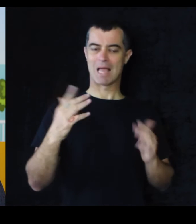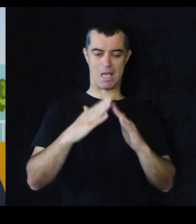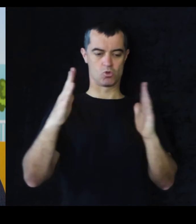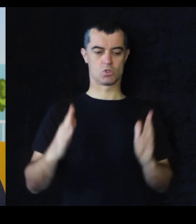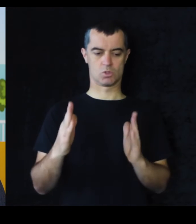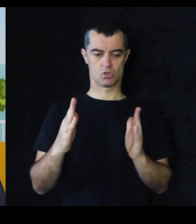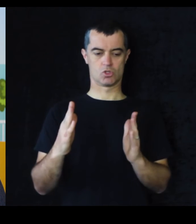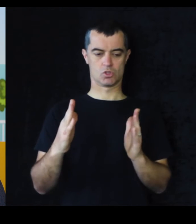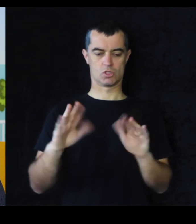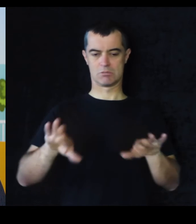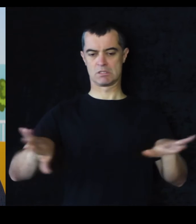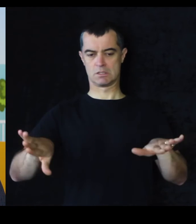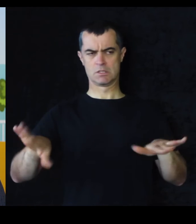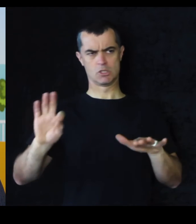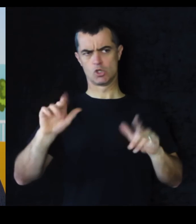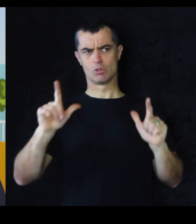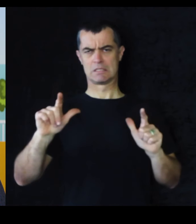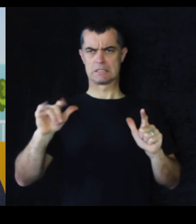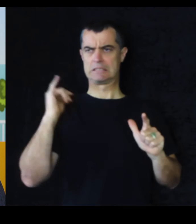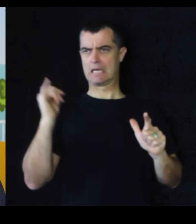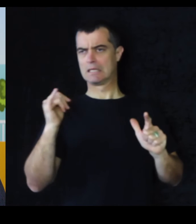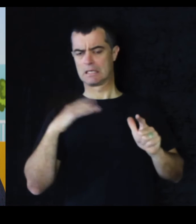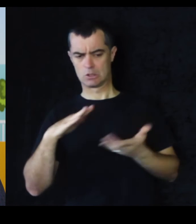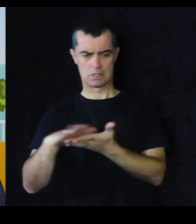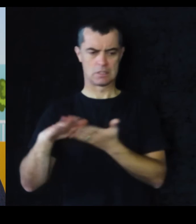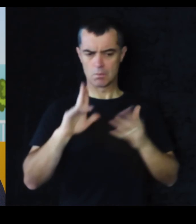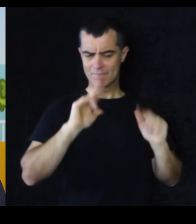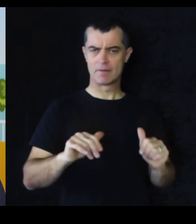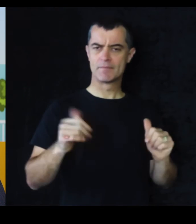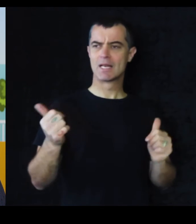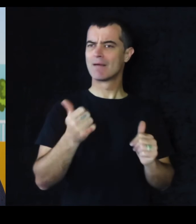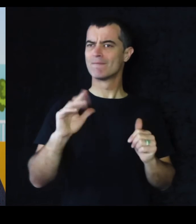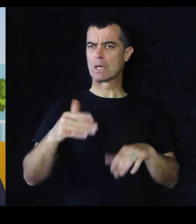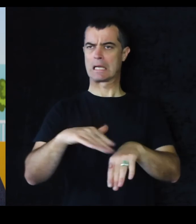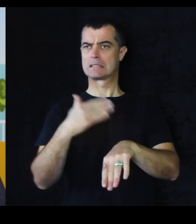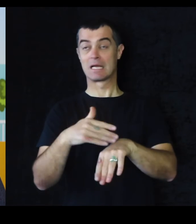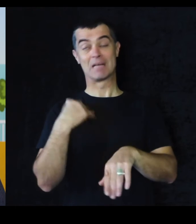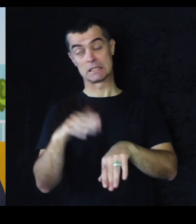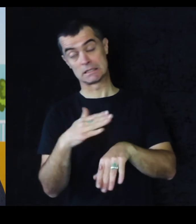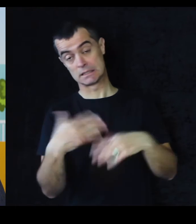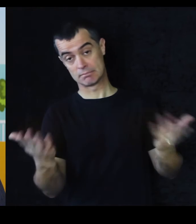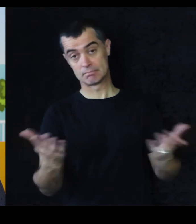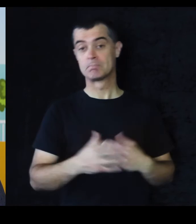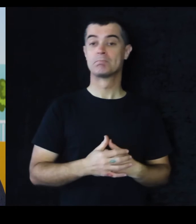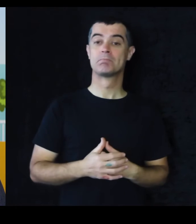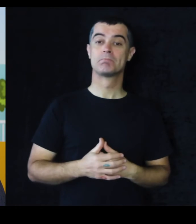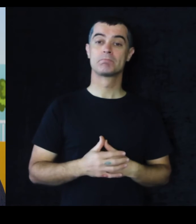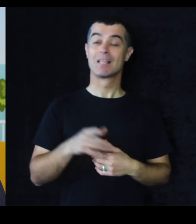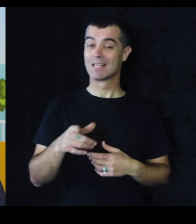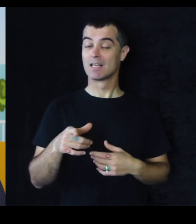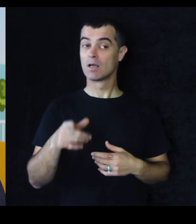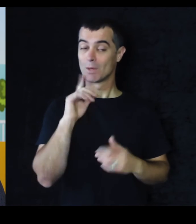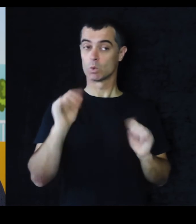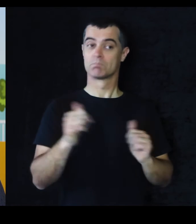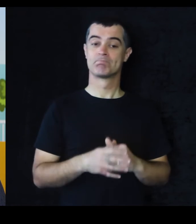place. A little bit of yard, but not too much to look after. Enough space for a cat. I have a cat, so that'd